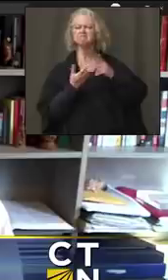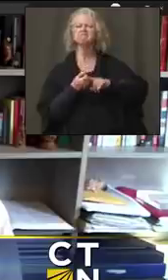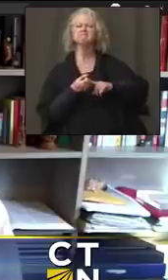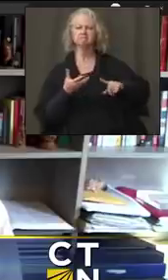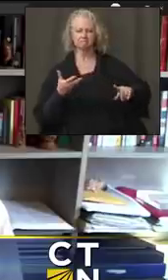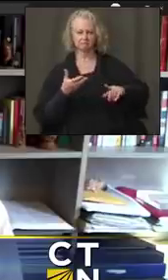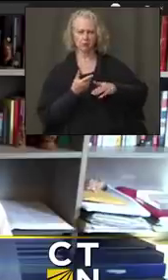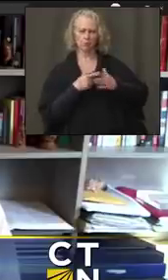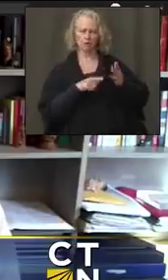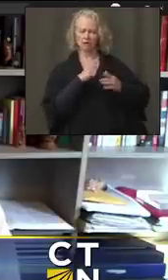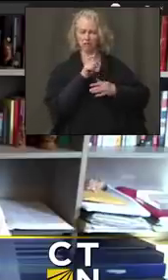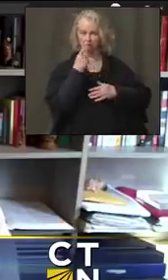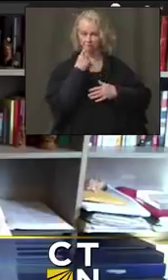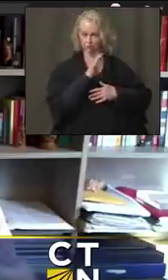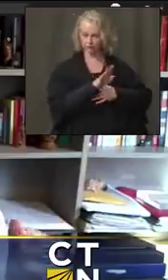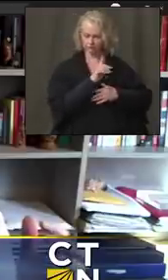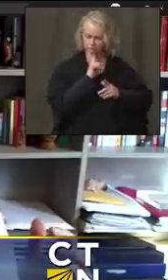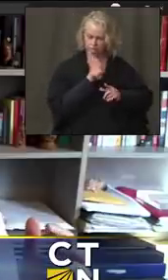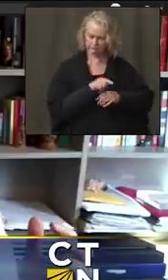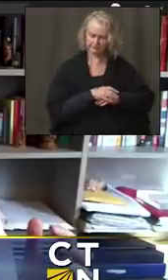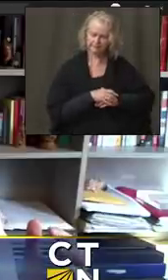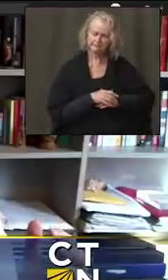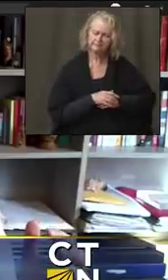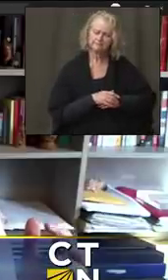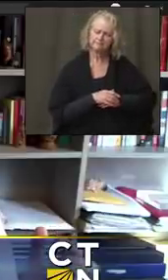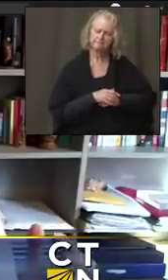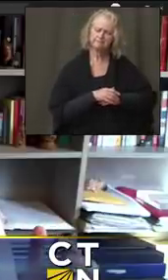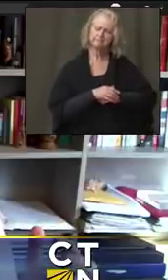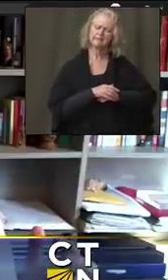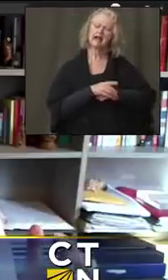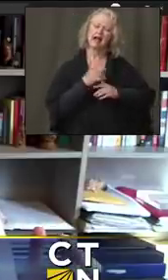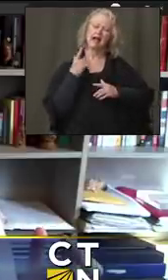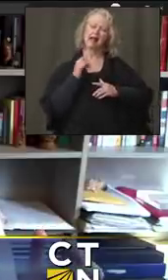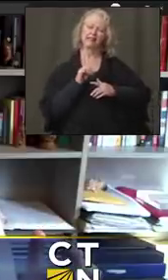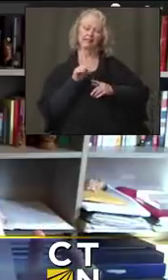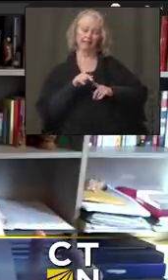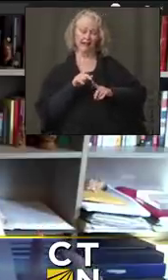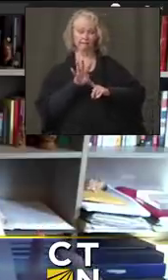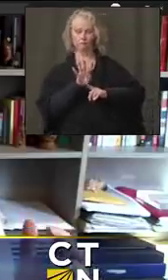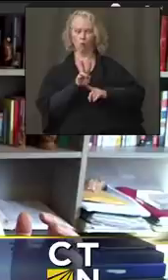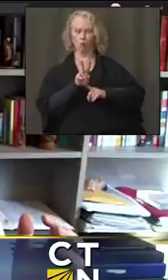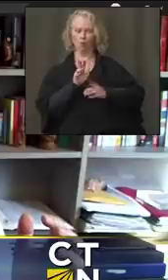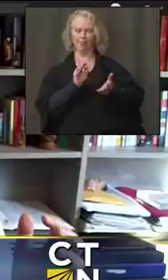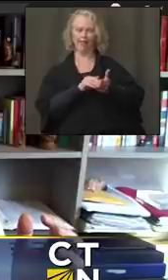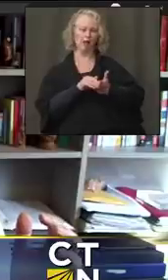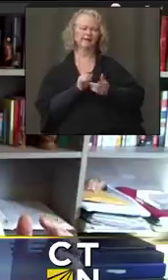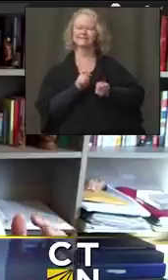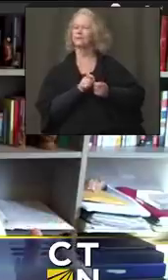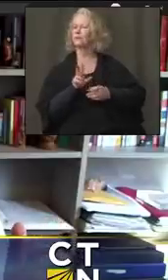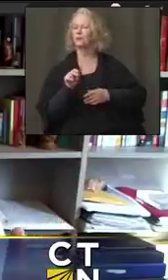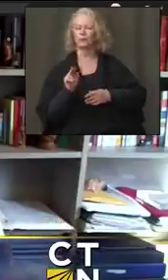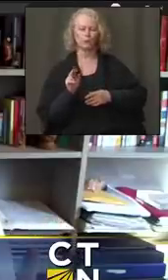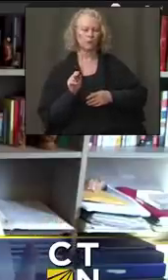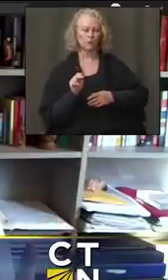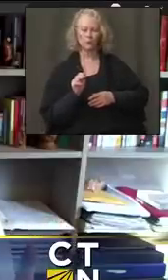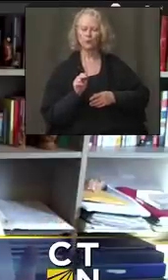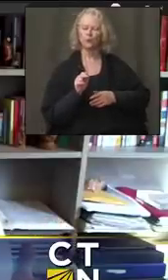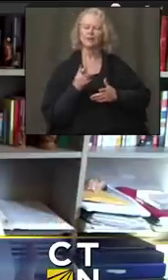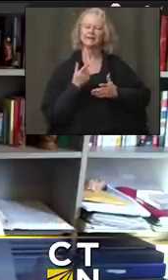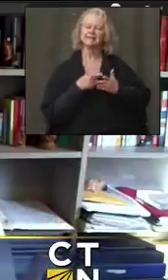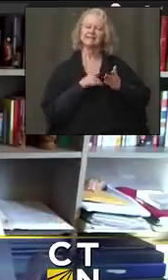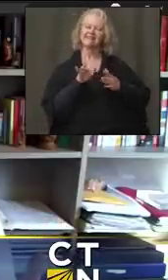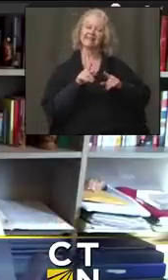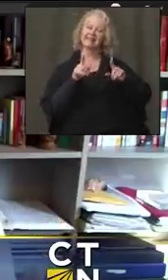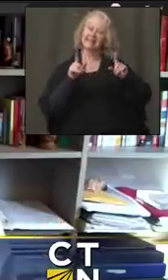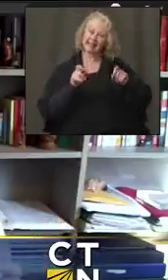expand on what the governor said. So I think, you know, the absolute number is not the important thing. It's what you do with those tests that